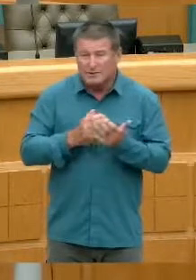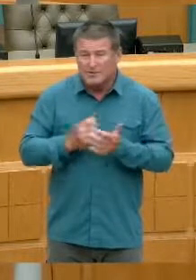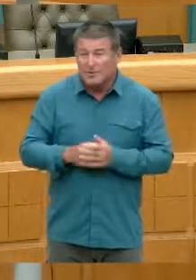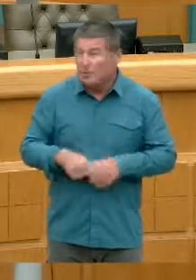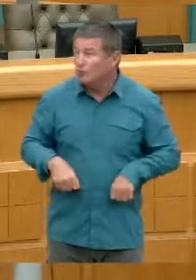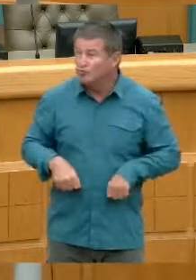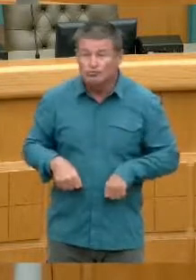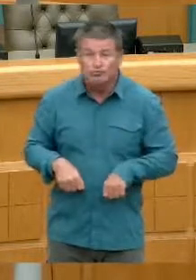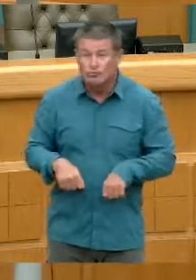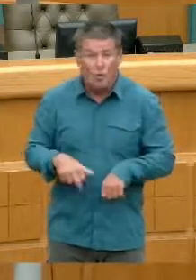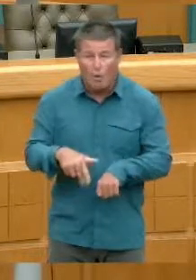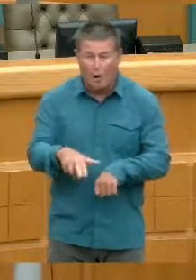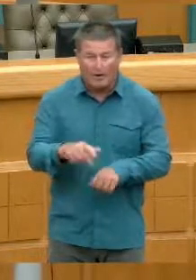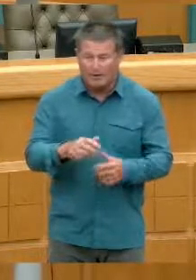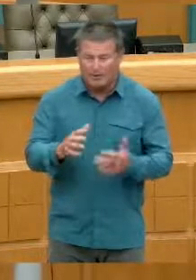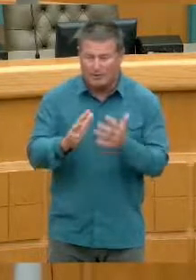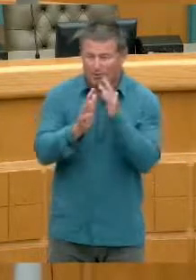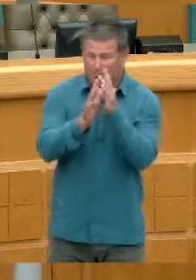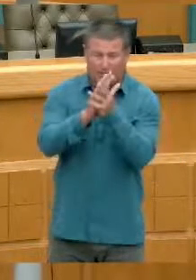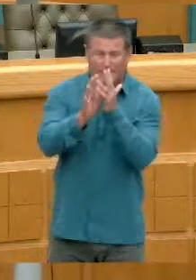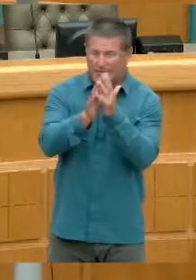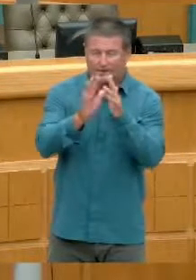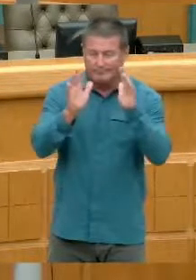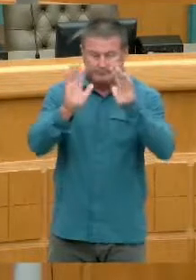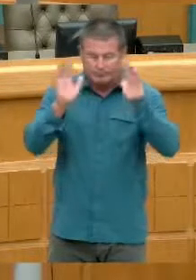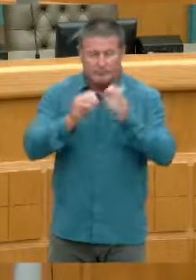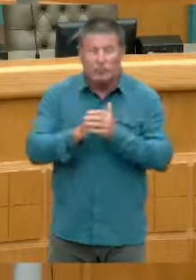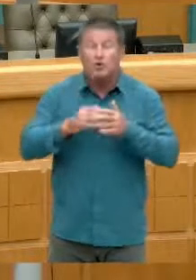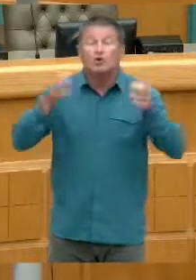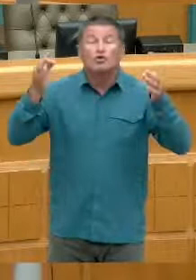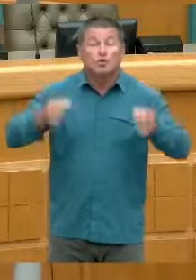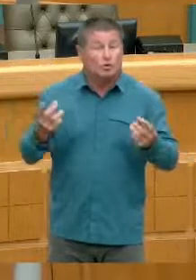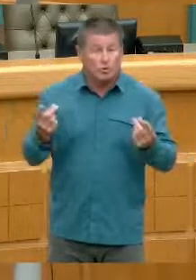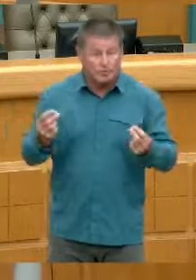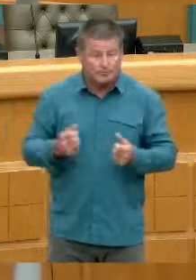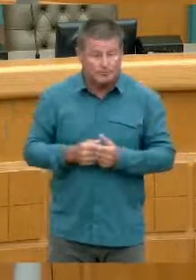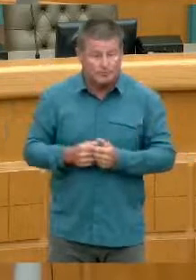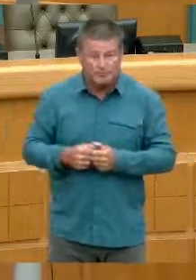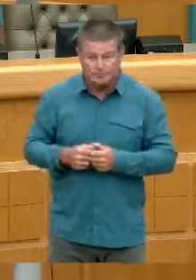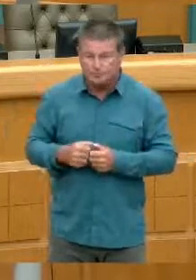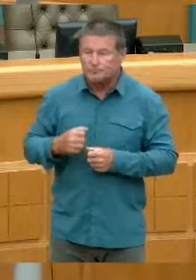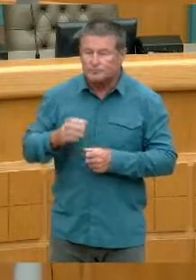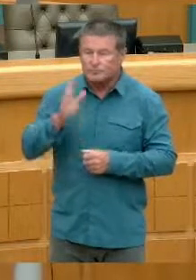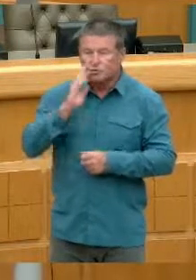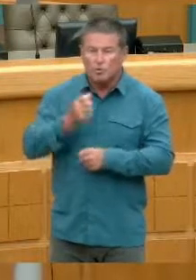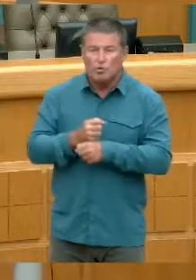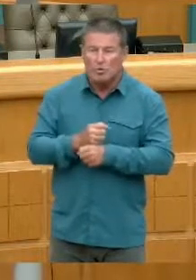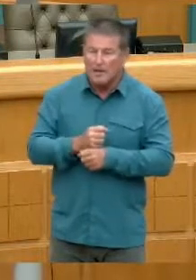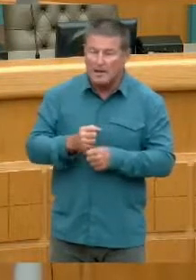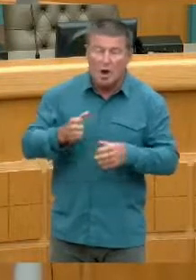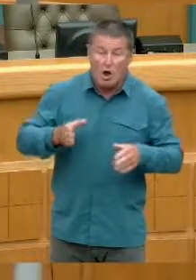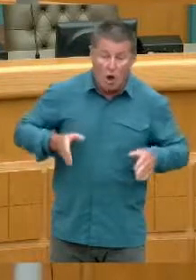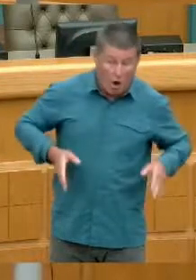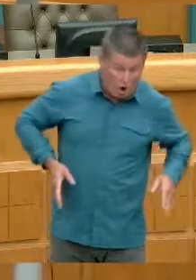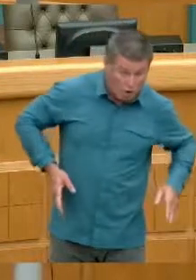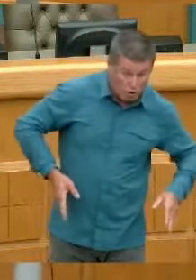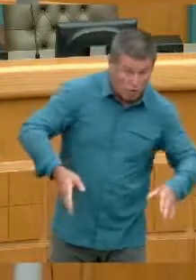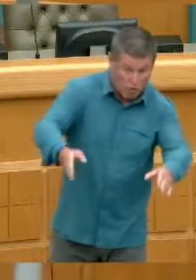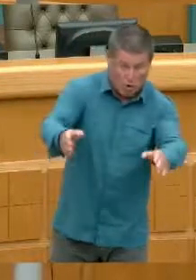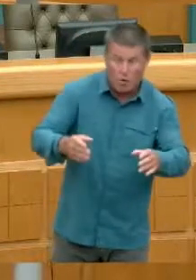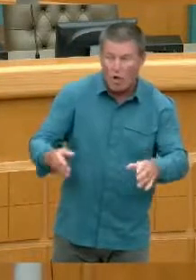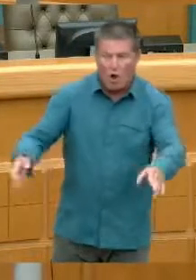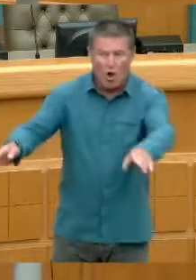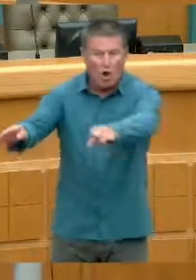or wheelchairs or what have you. So we came up with the idea to close and make a fitness lane in the road, close a portion of